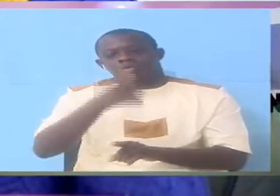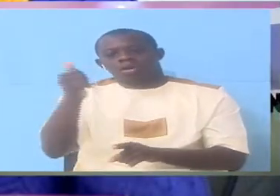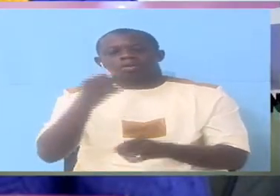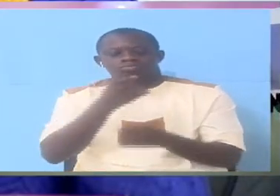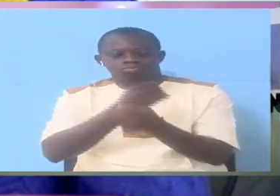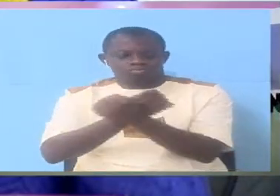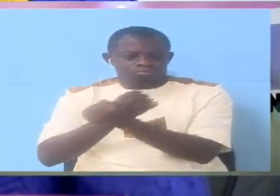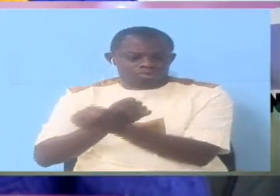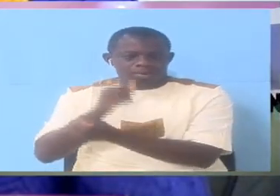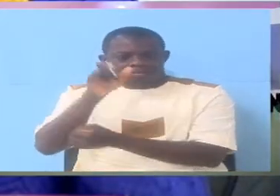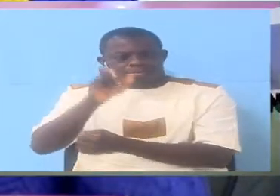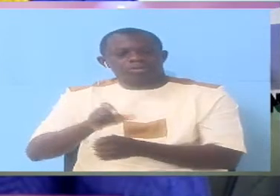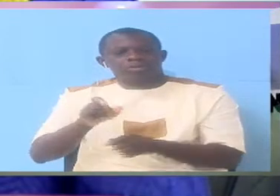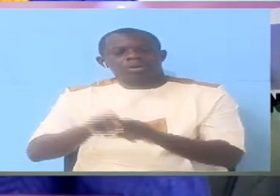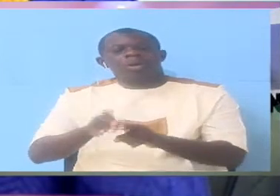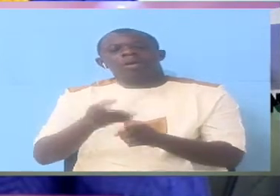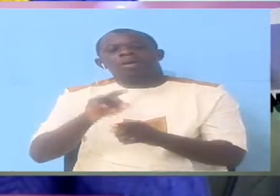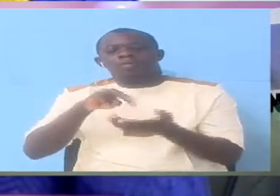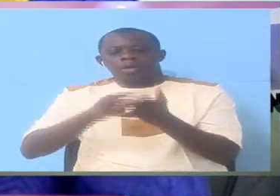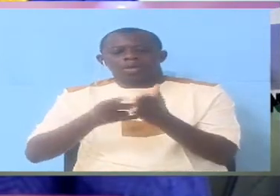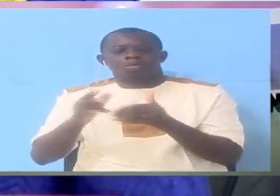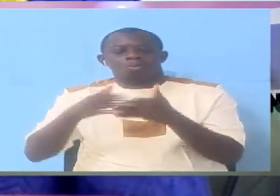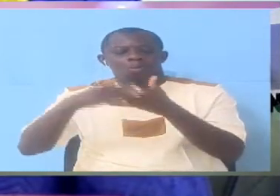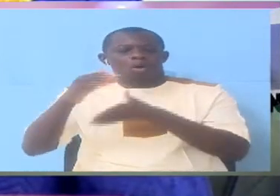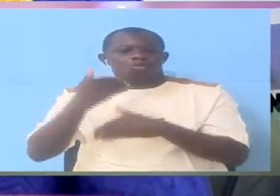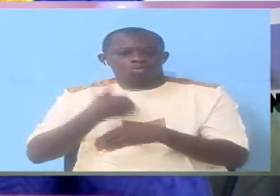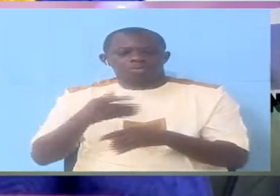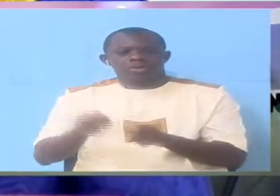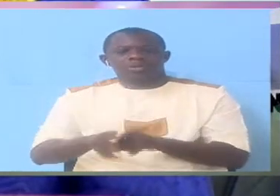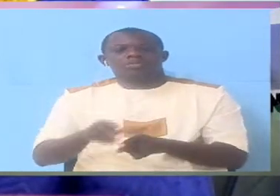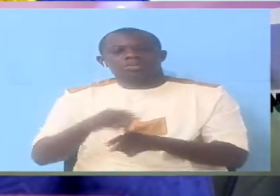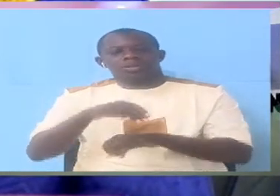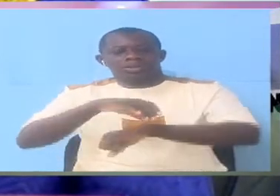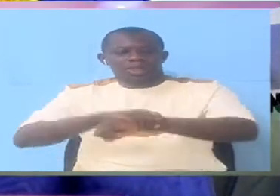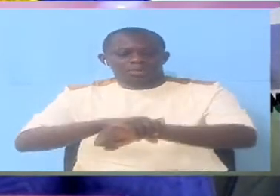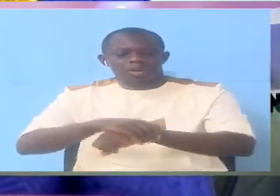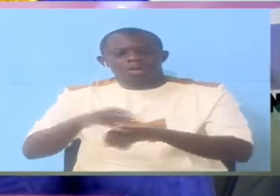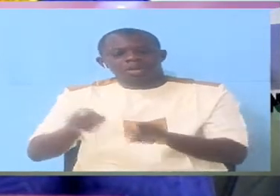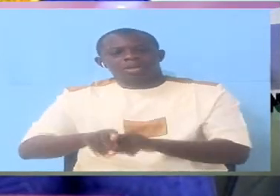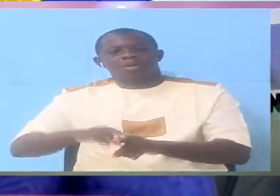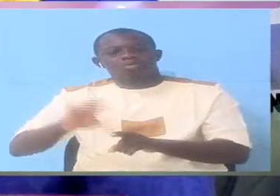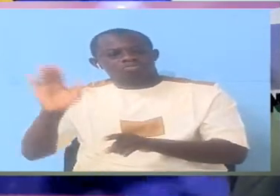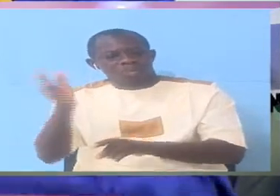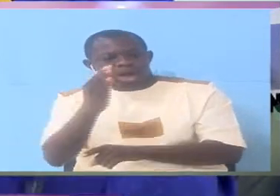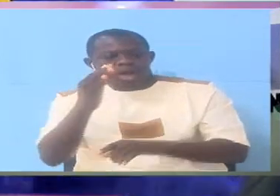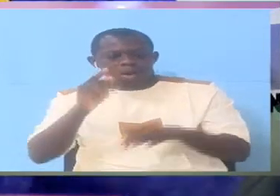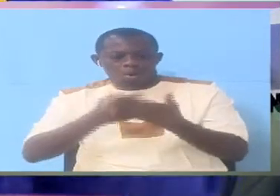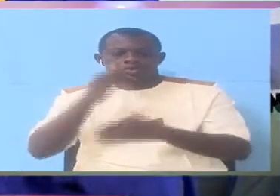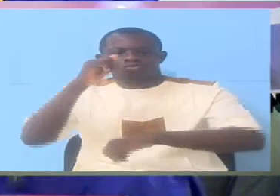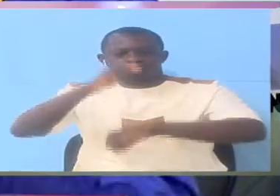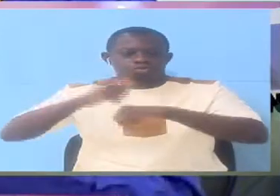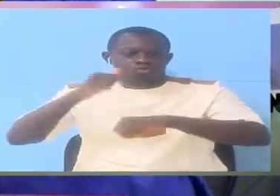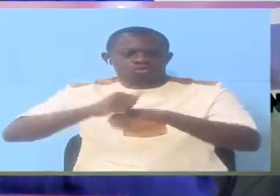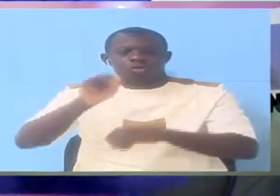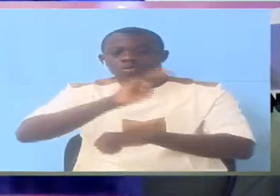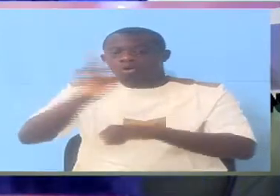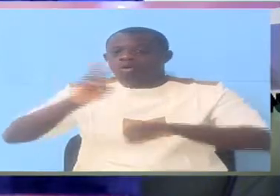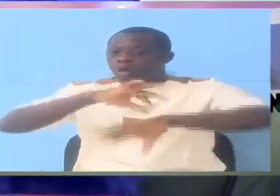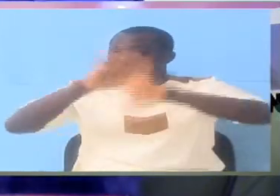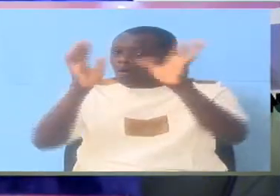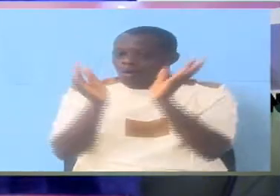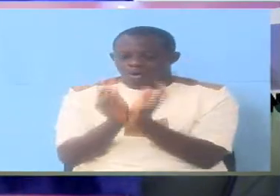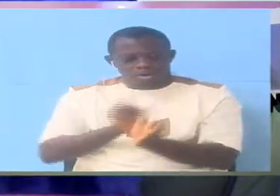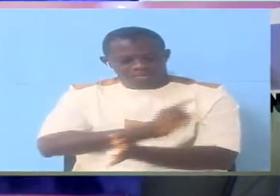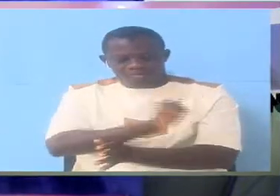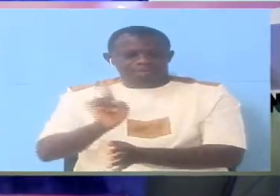min be muta e be keta mol mi alon ko e libale waranto e tajire yale amanke be maybe tulo busa je not all of them experience nyamendro comme